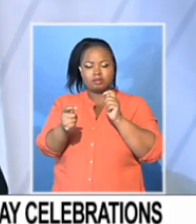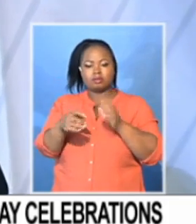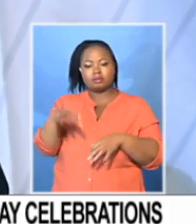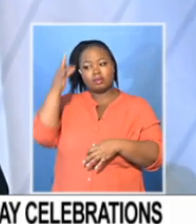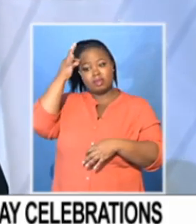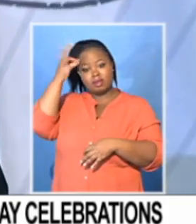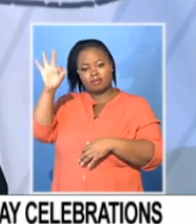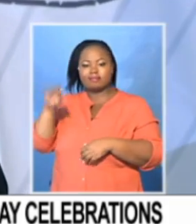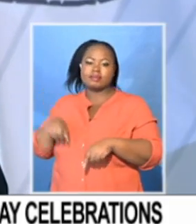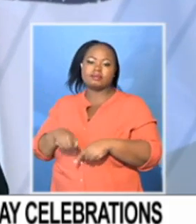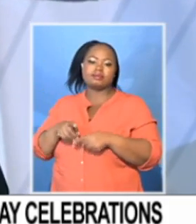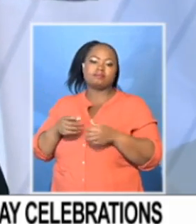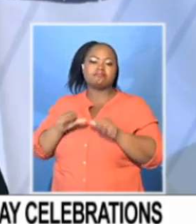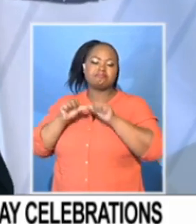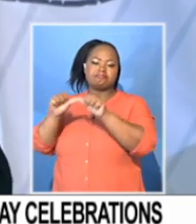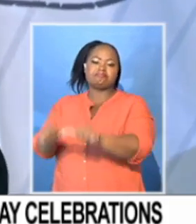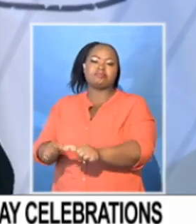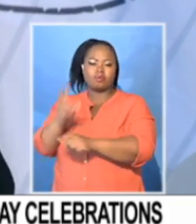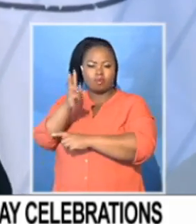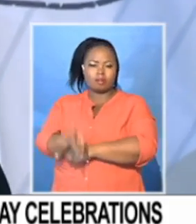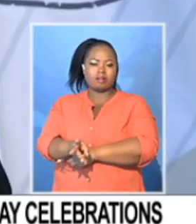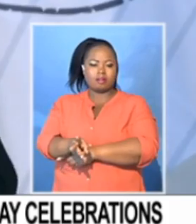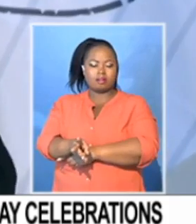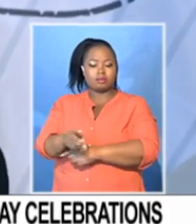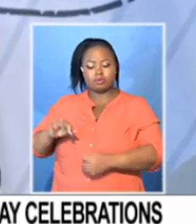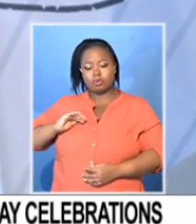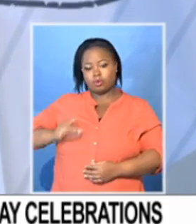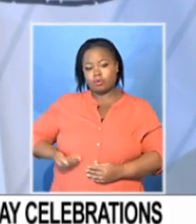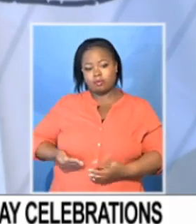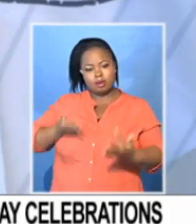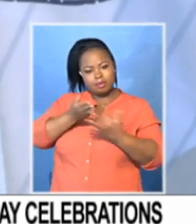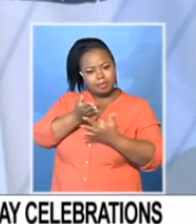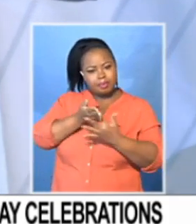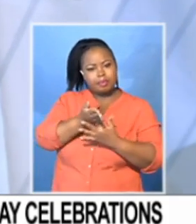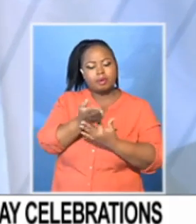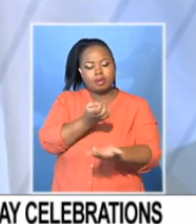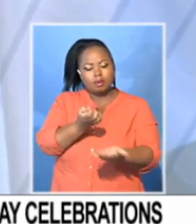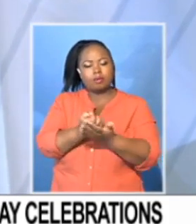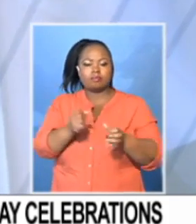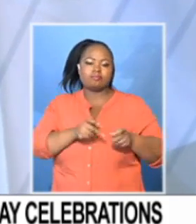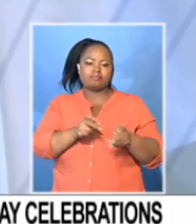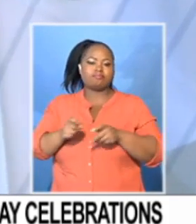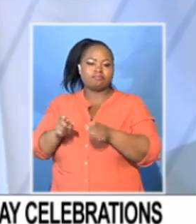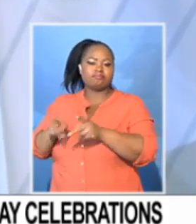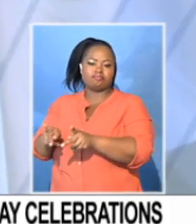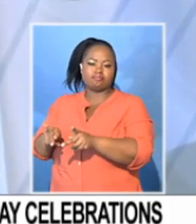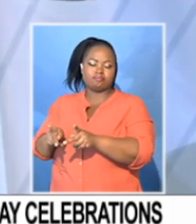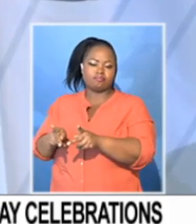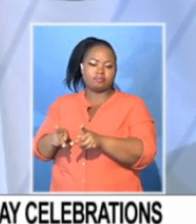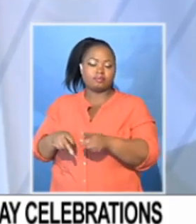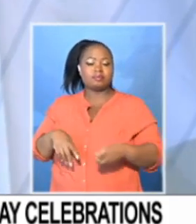also continue to prioritize women's access to economic opportunities